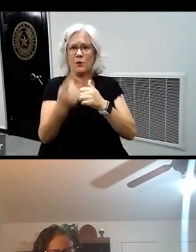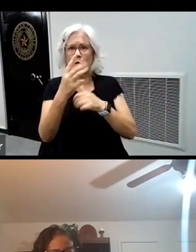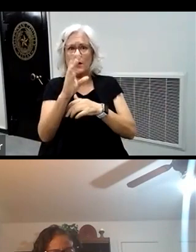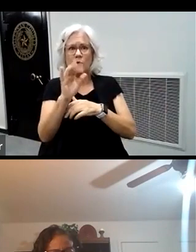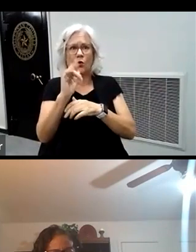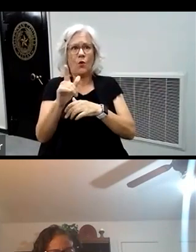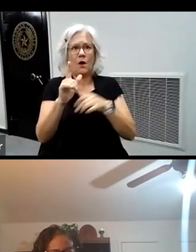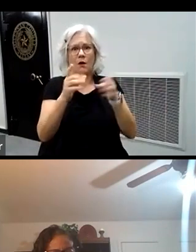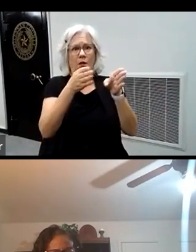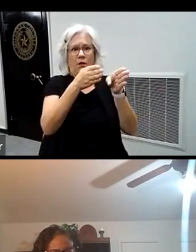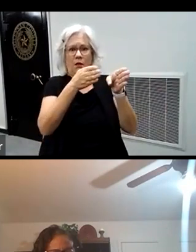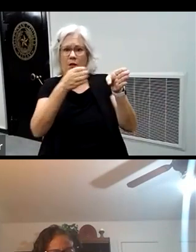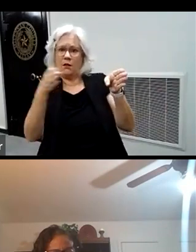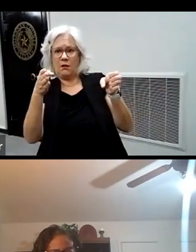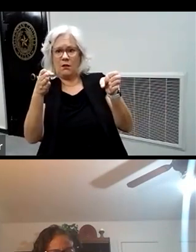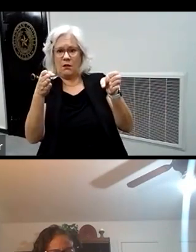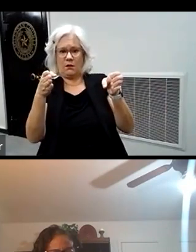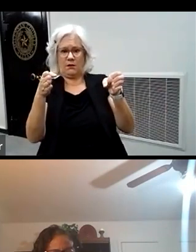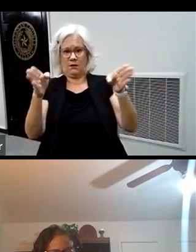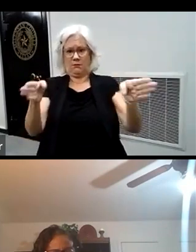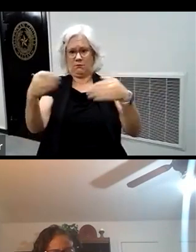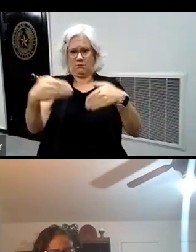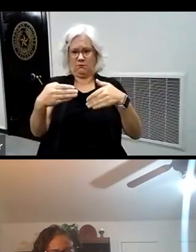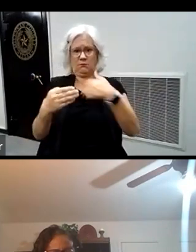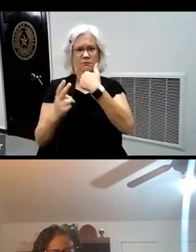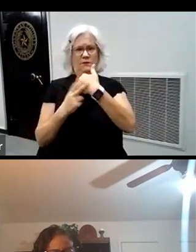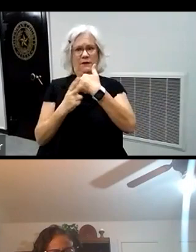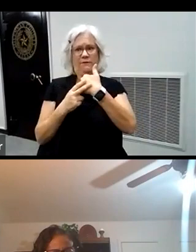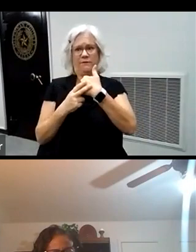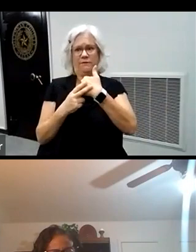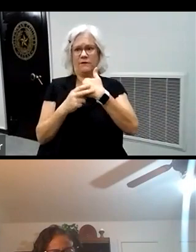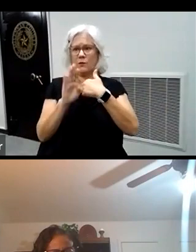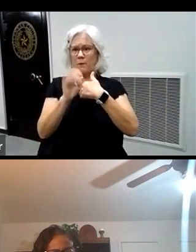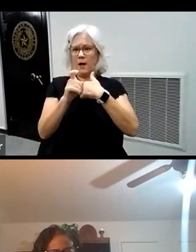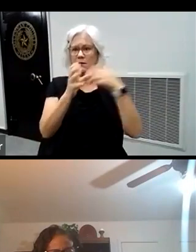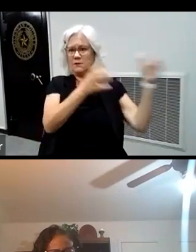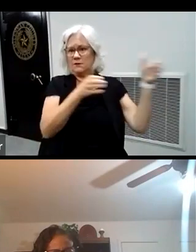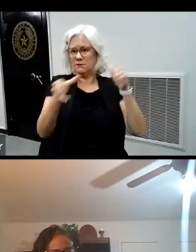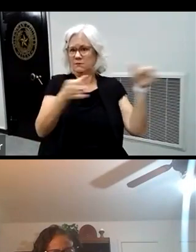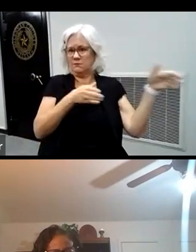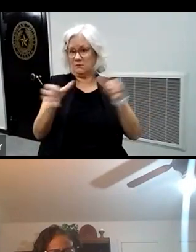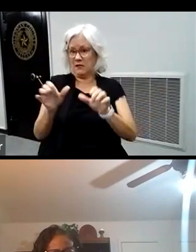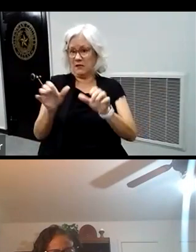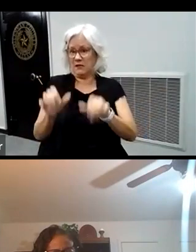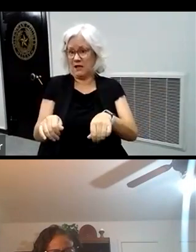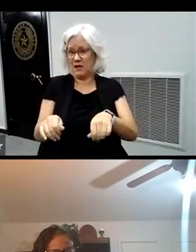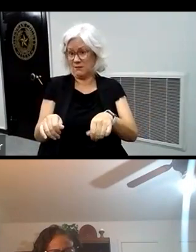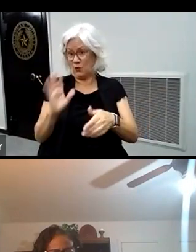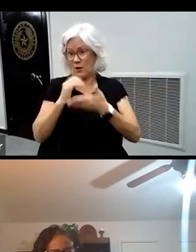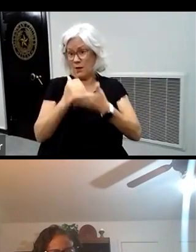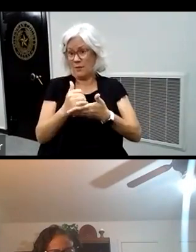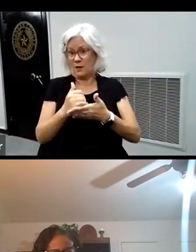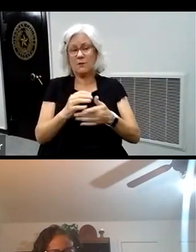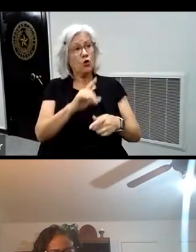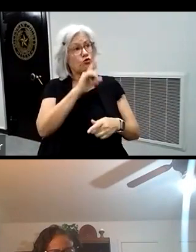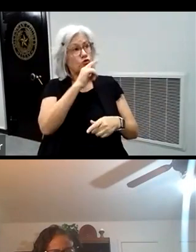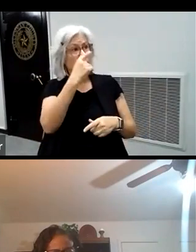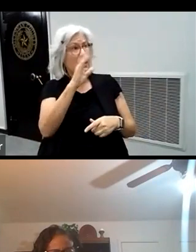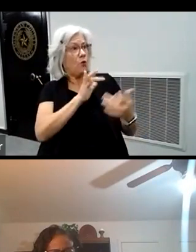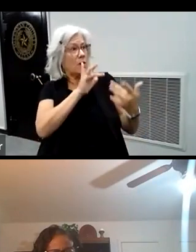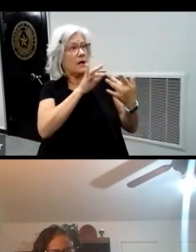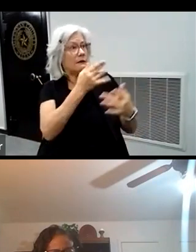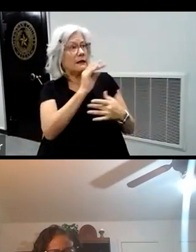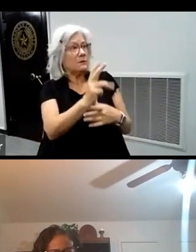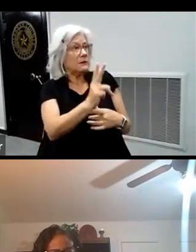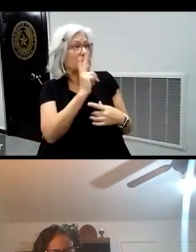build a little storage room onto what he's got, I think would help him out a lot. Sure. I'll touch base with him and I'll see what he's thinking, and we'll come up with